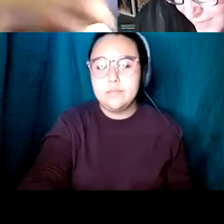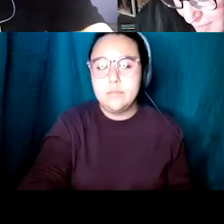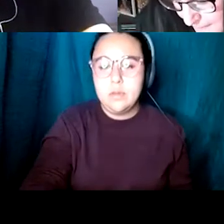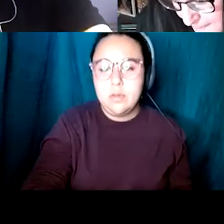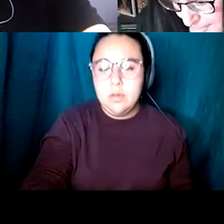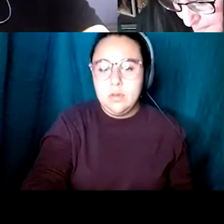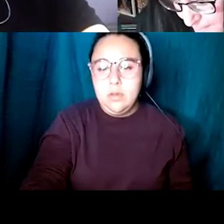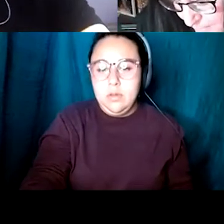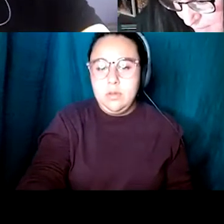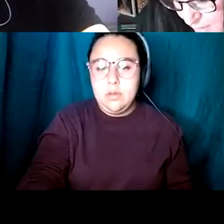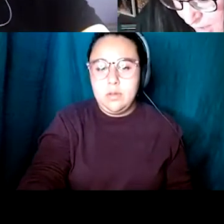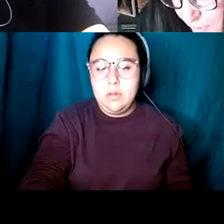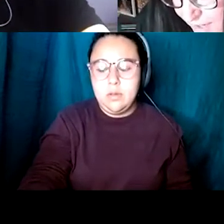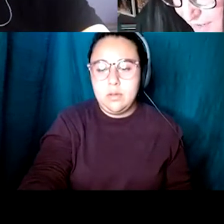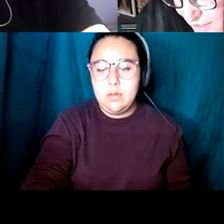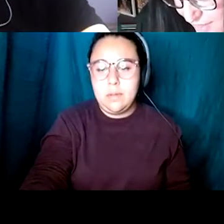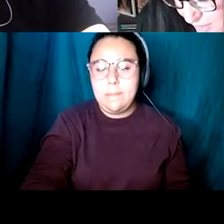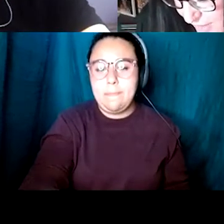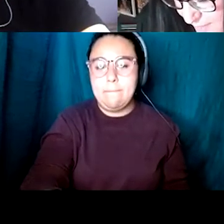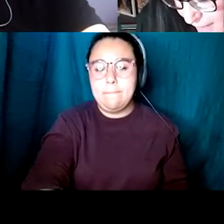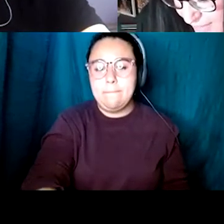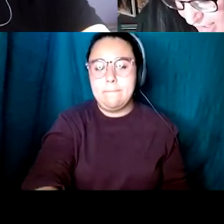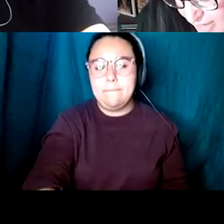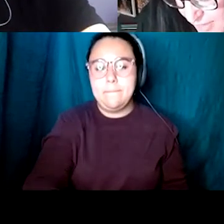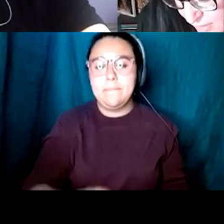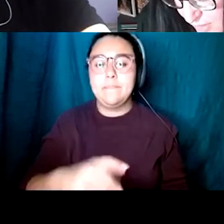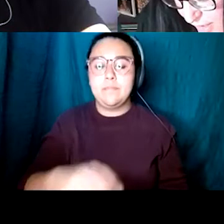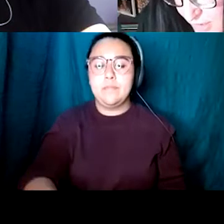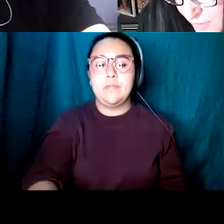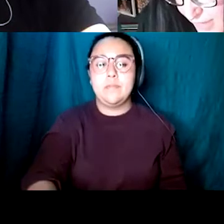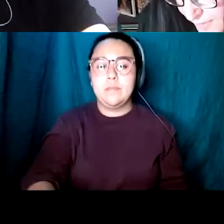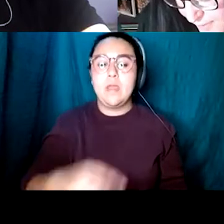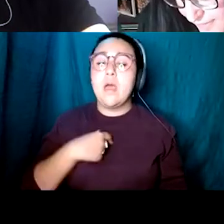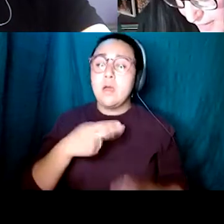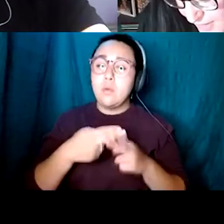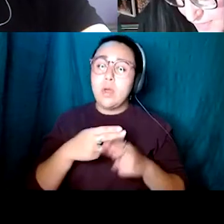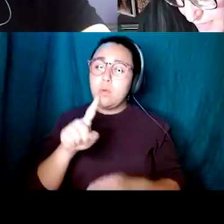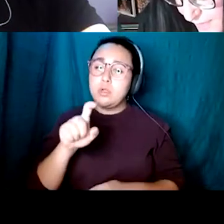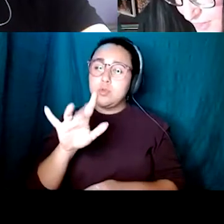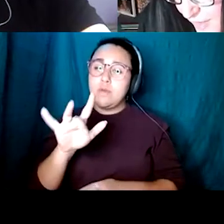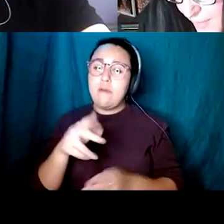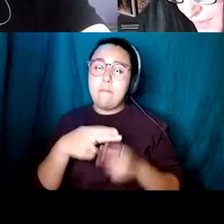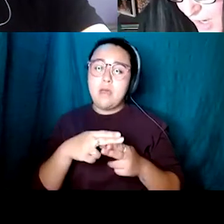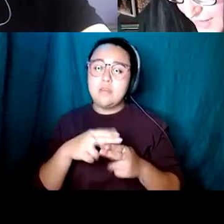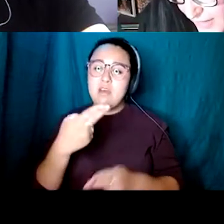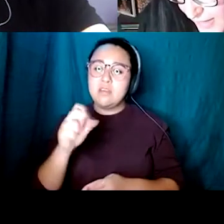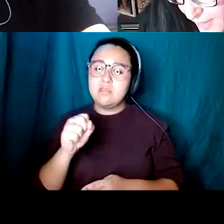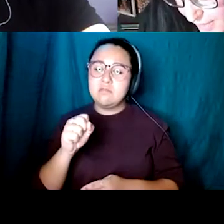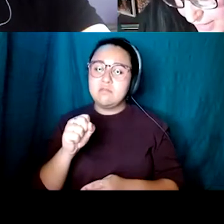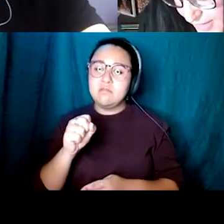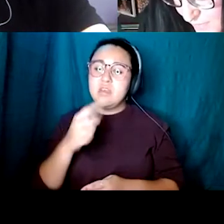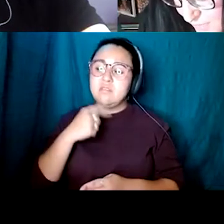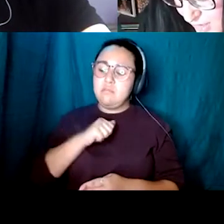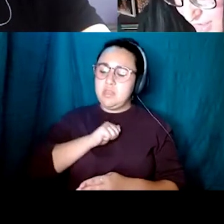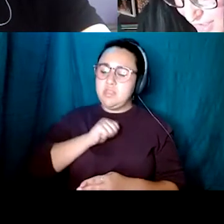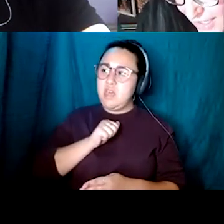So, 8. I weighed 125 pounds in high school, and I told myself I was fat because my mother acted as if I